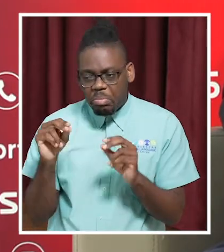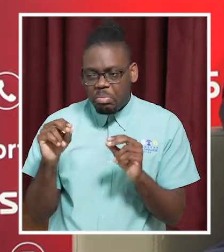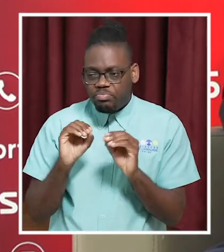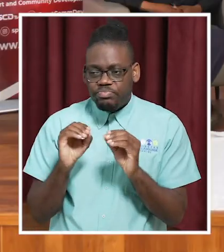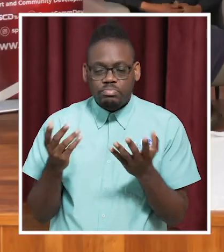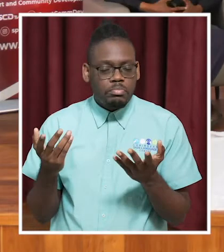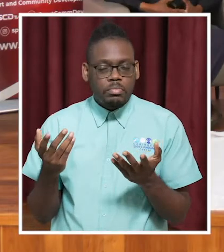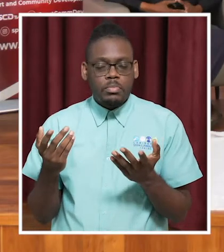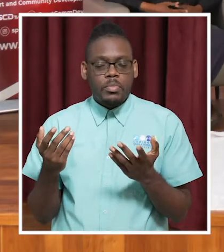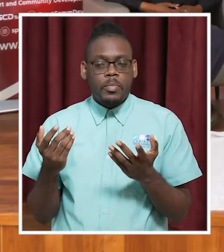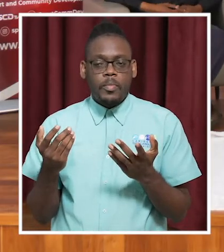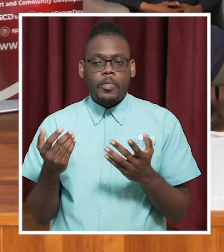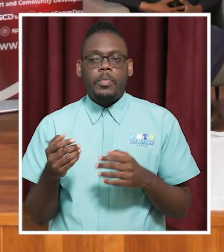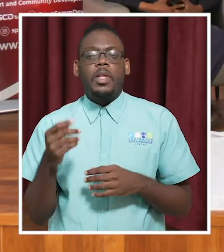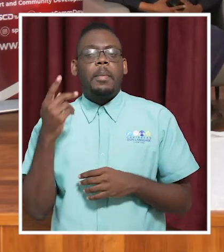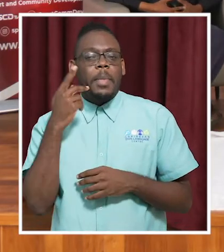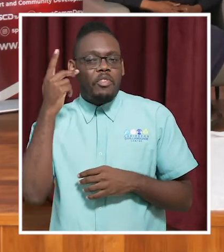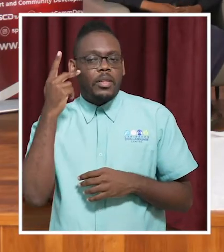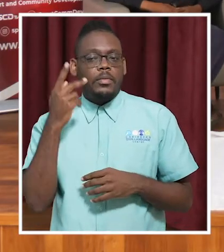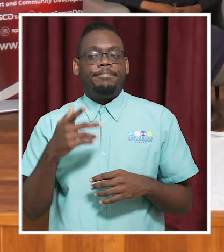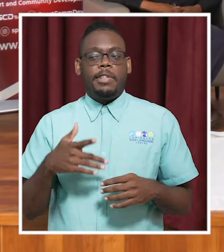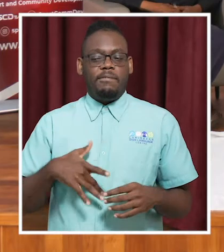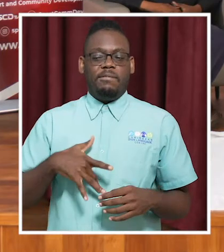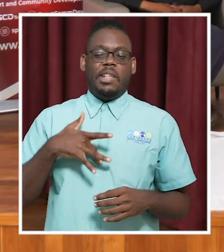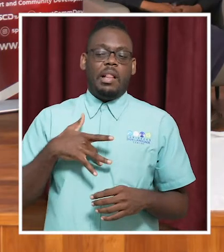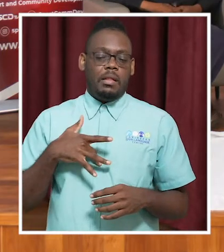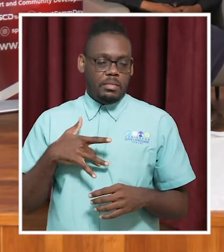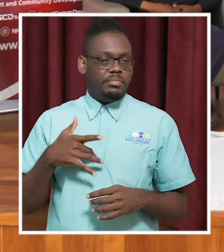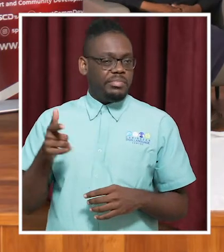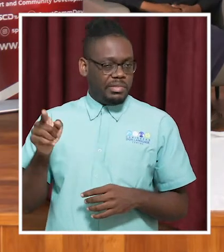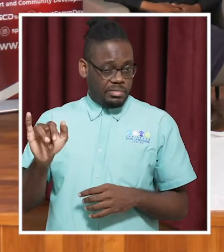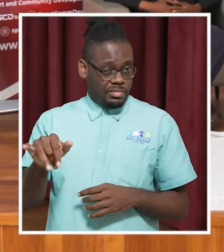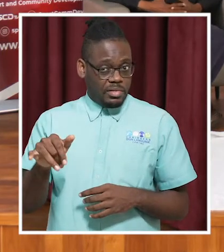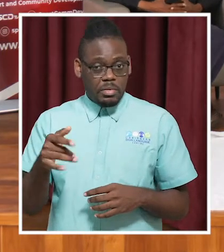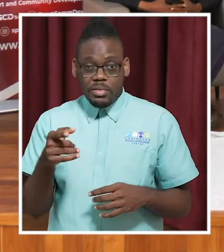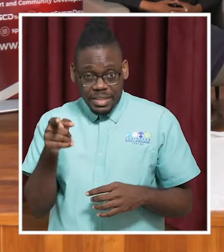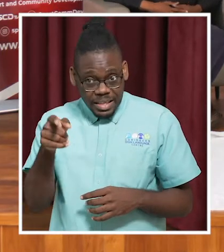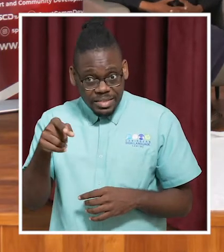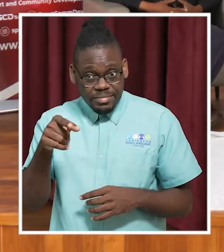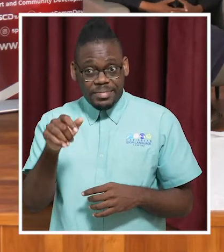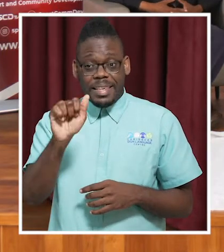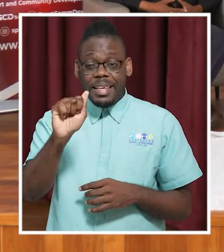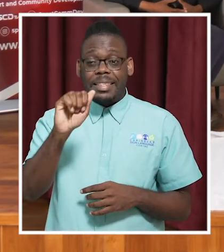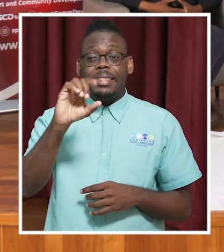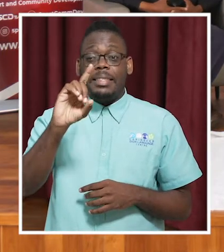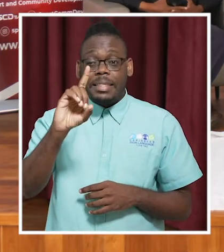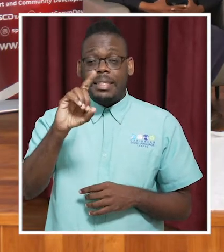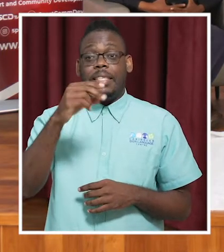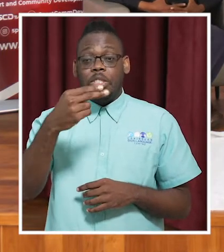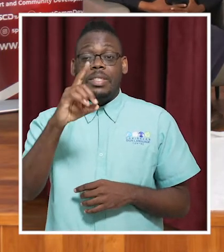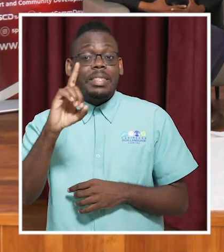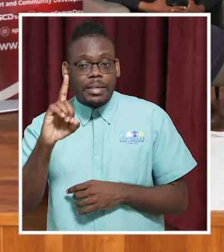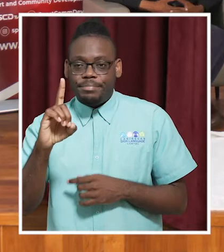it is only with testing and with clinical input one can realize that the child does have, in